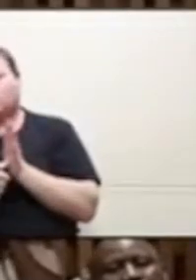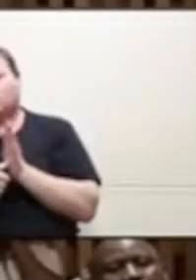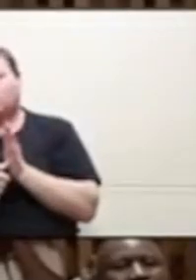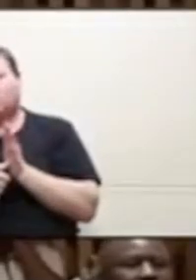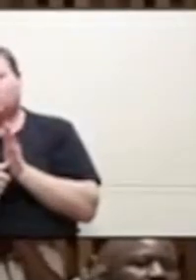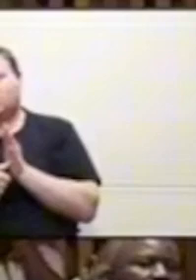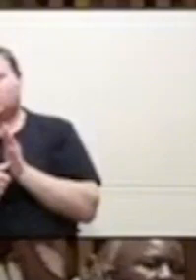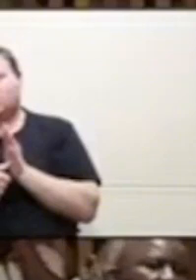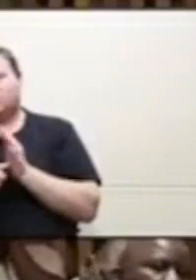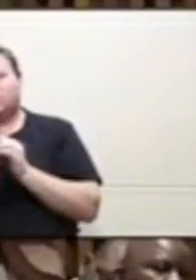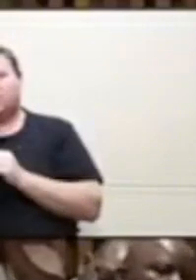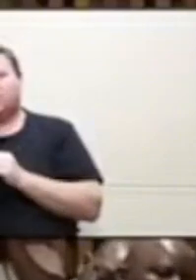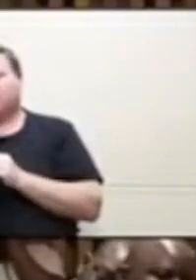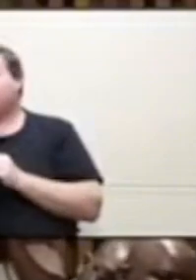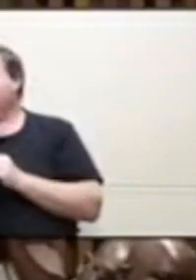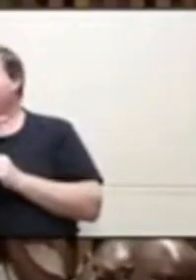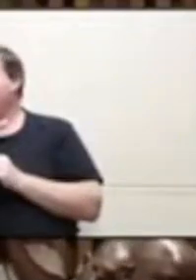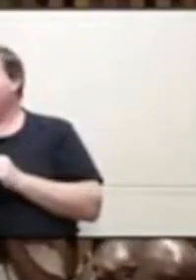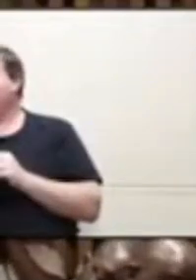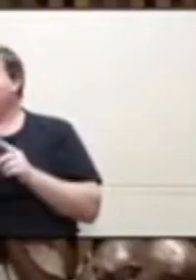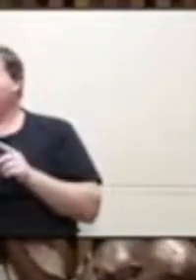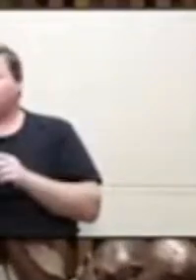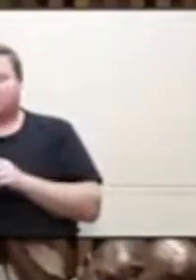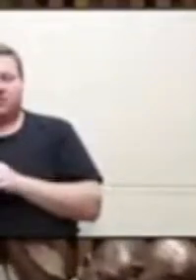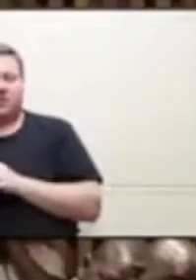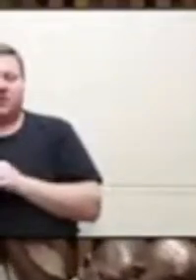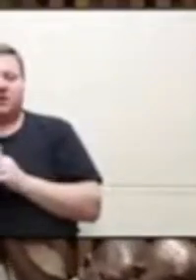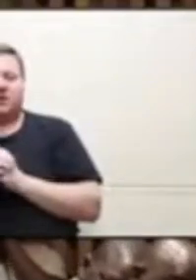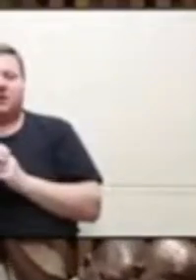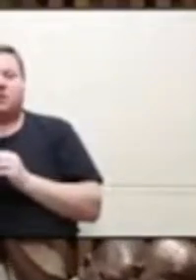Can I just assist? Okay, Chair, thank you. Sorry,